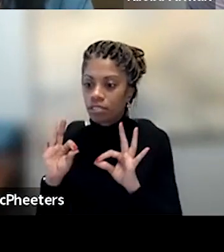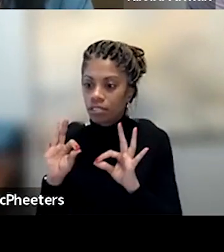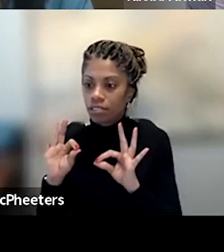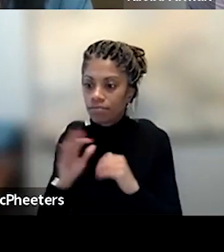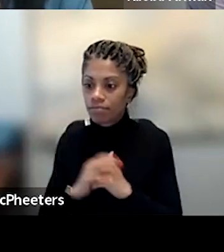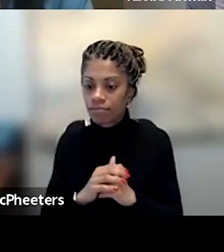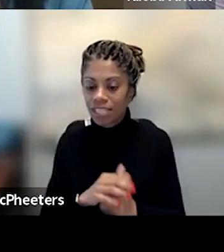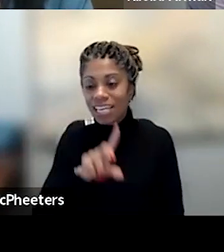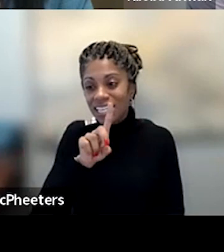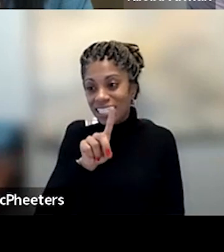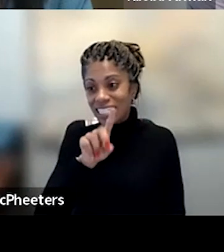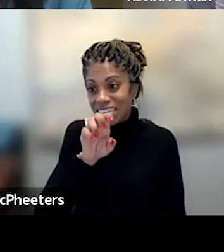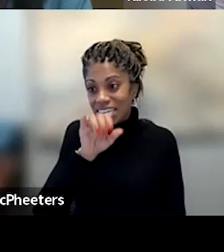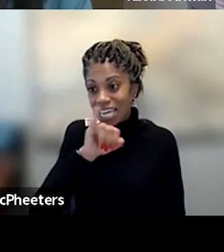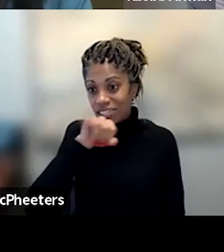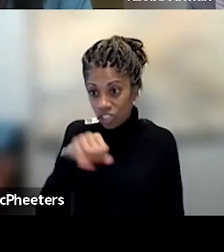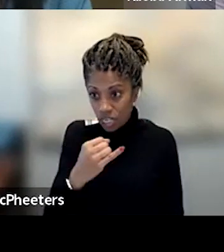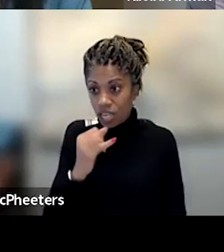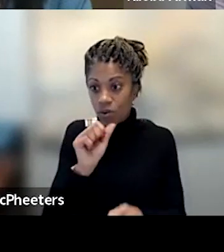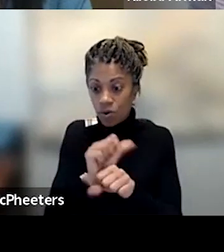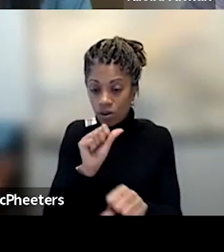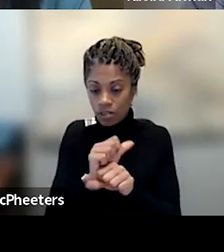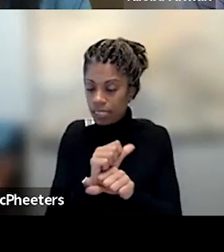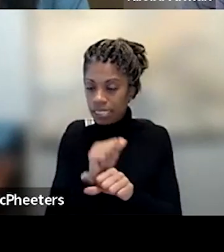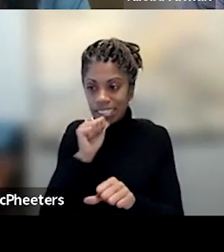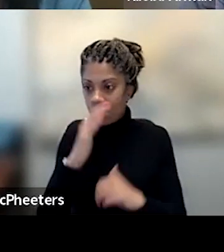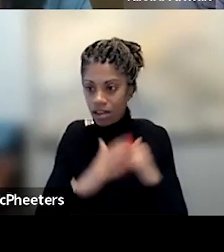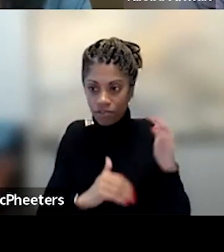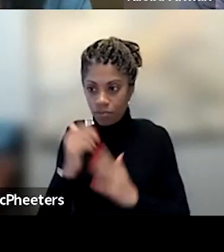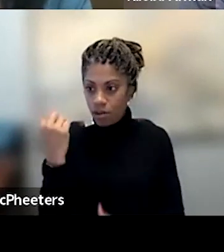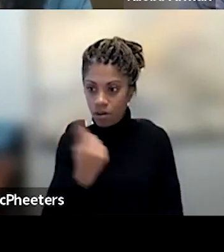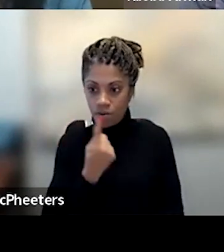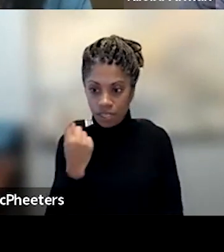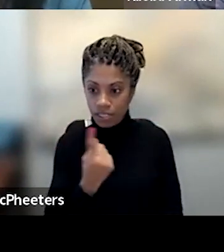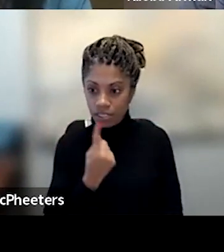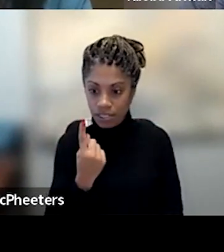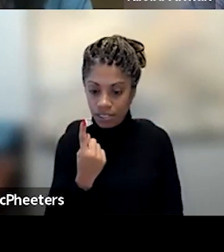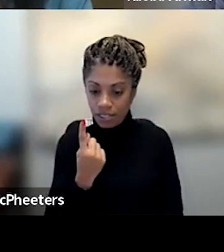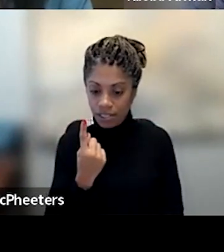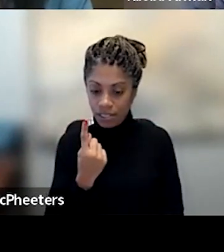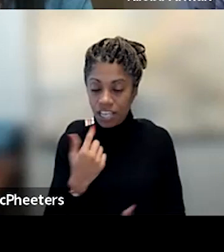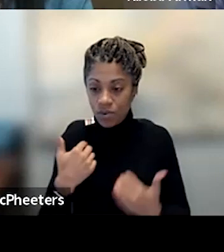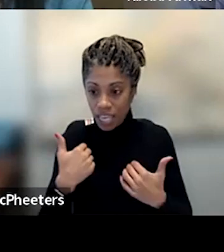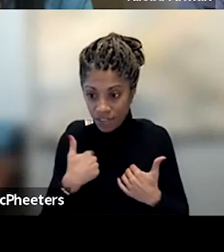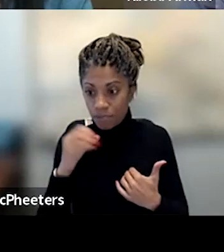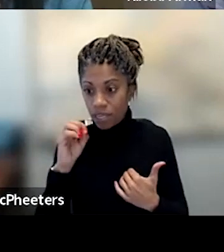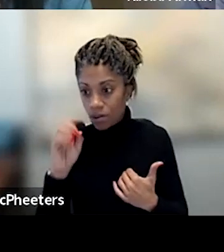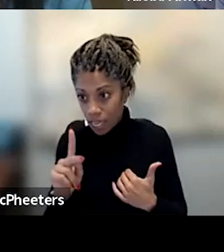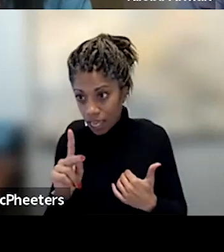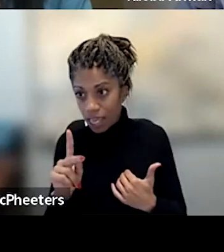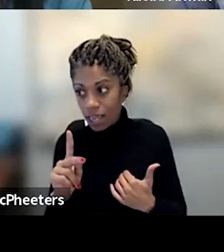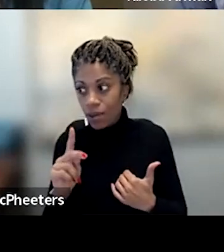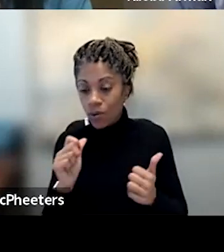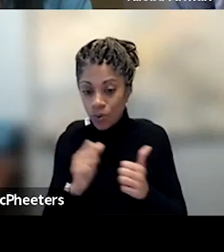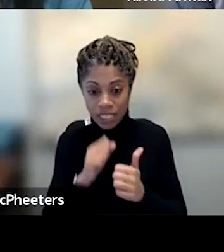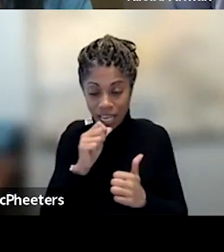not comfortable. So we're going to have some very uncomfortable conversations, and we have to be okay with that. We have to be okay with calling out white